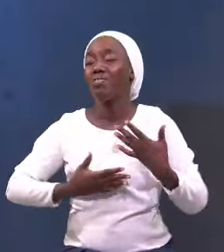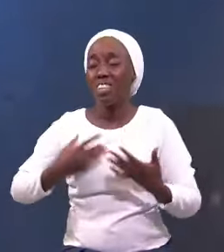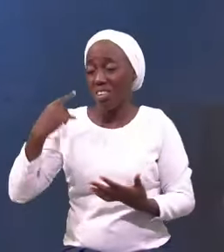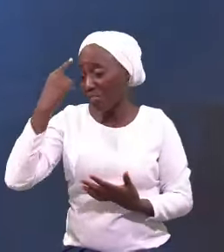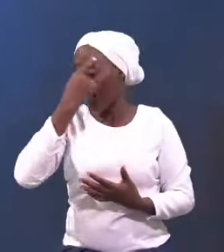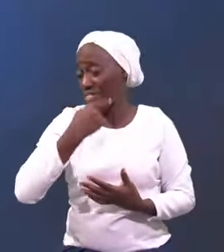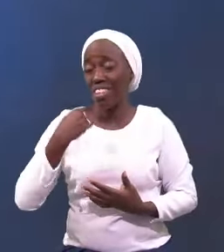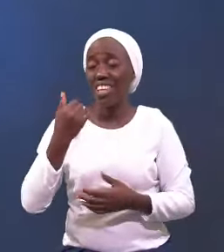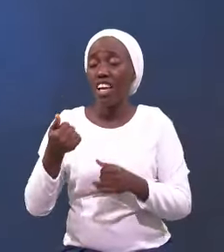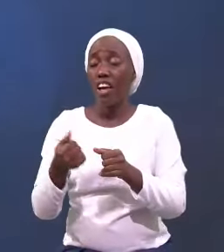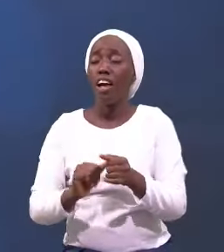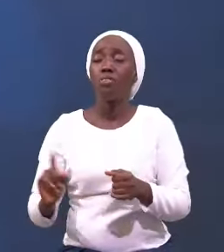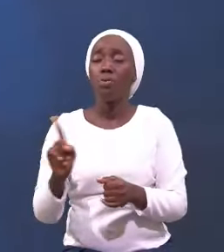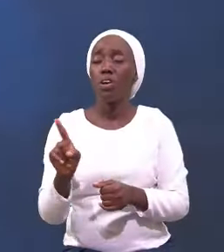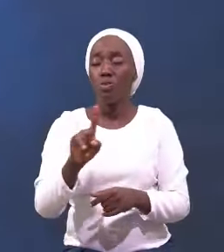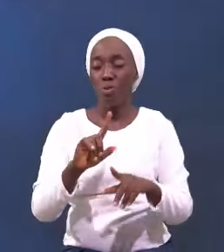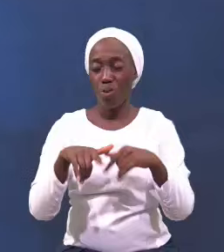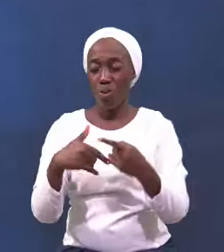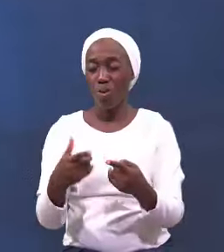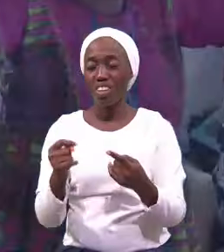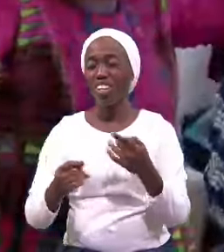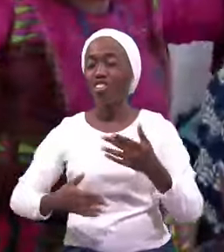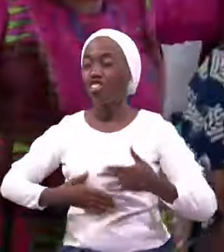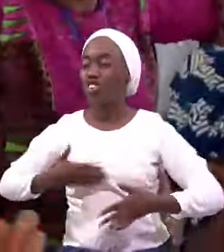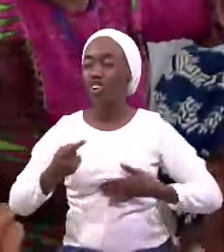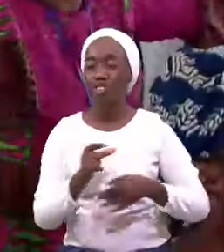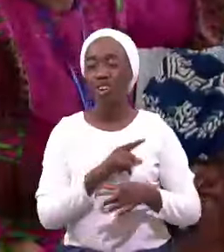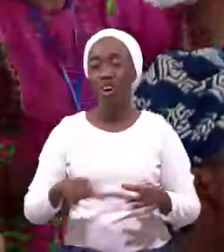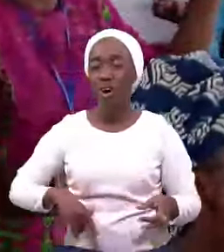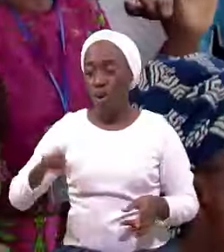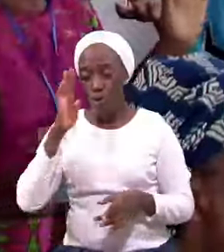go, the joy of the Lord will be with you. Amen.